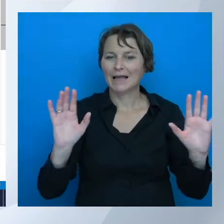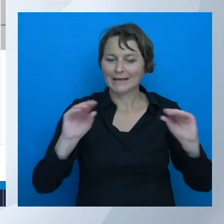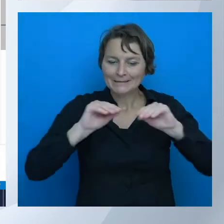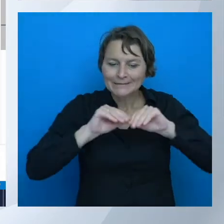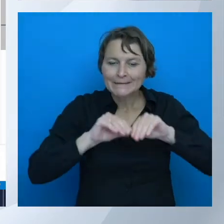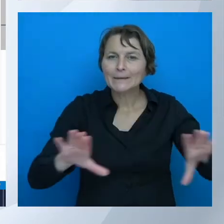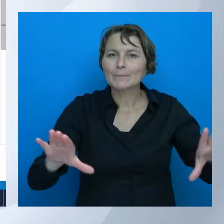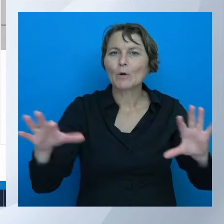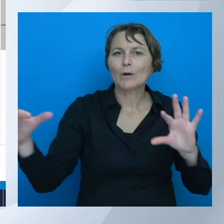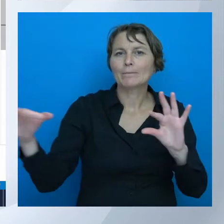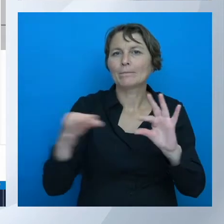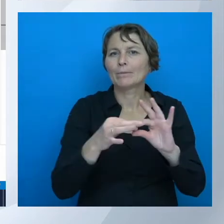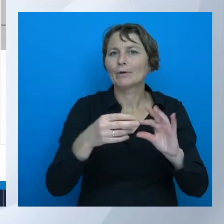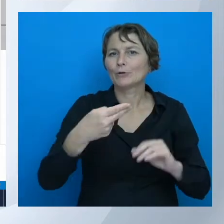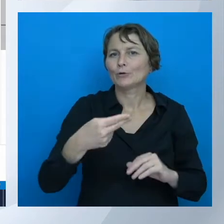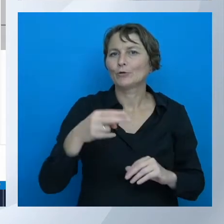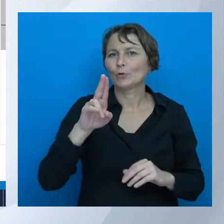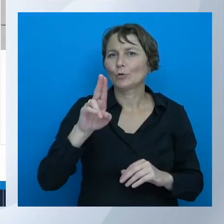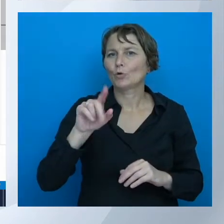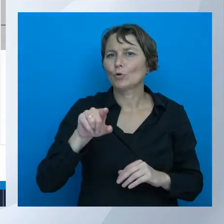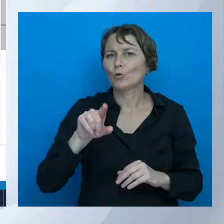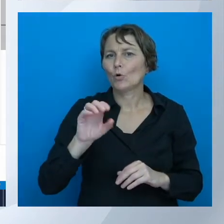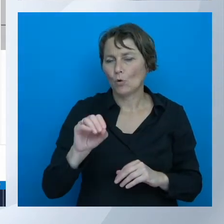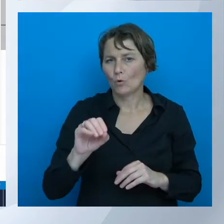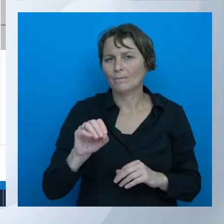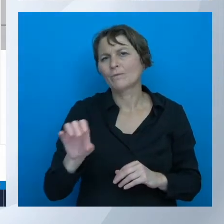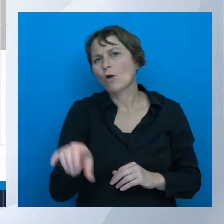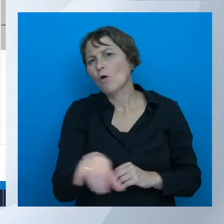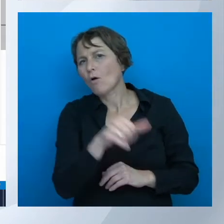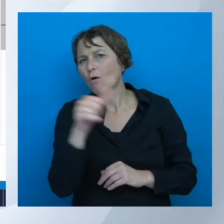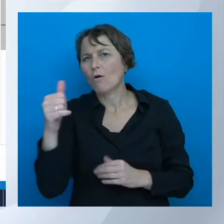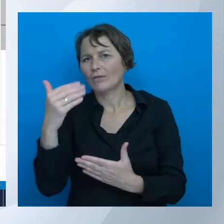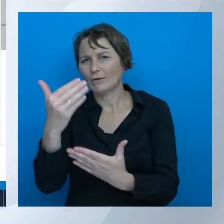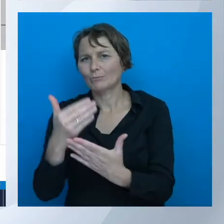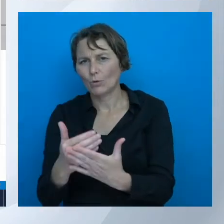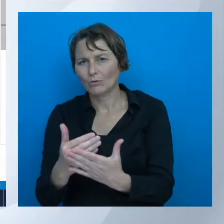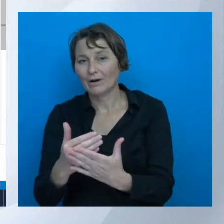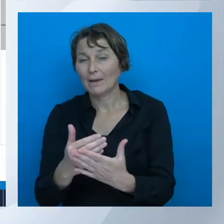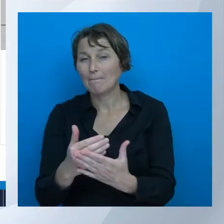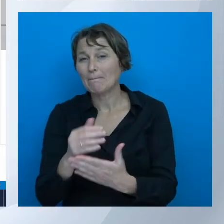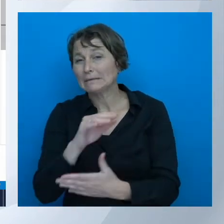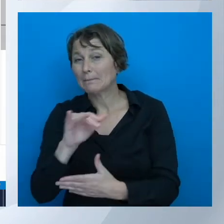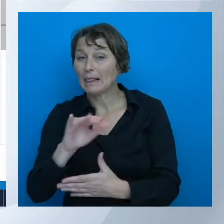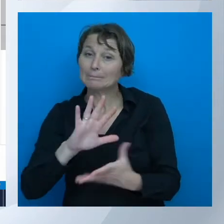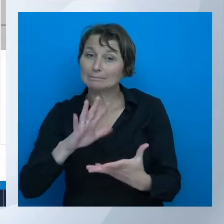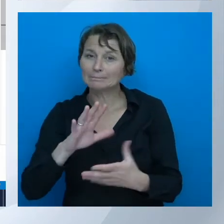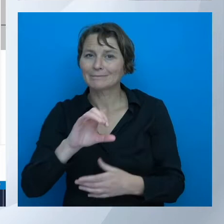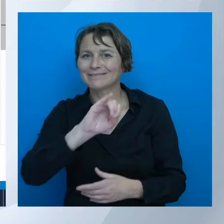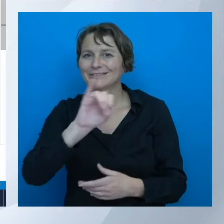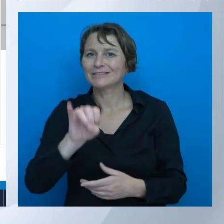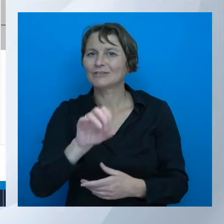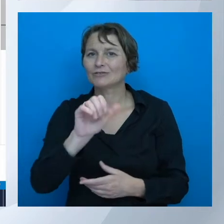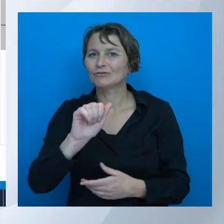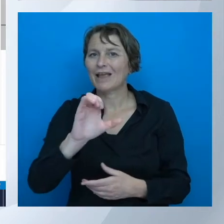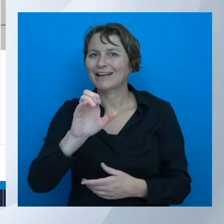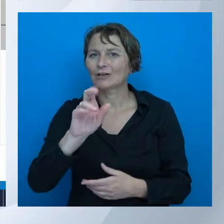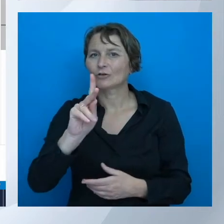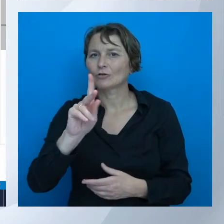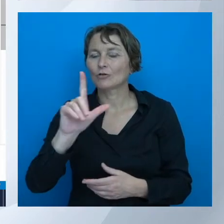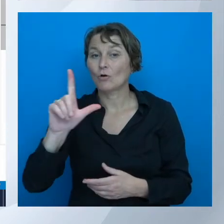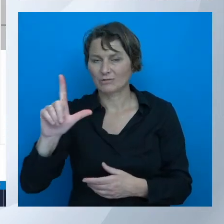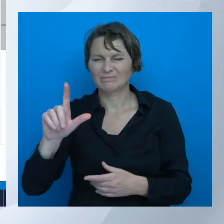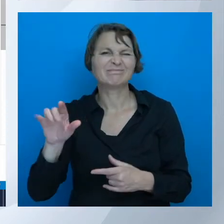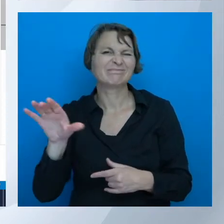Jekyll, you'll probably have pretty much the same experience, pretty much the same way